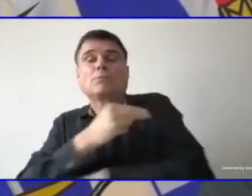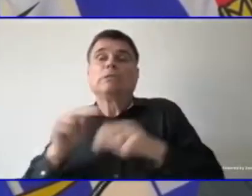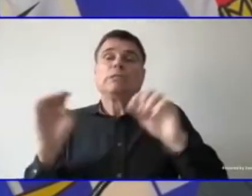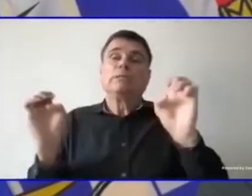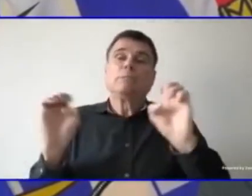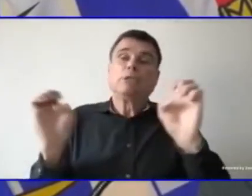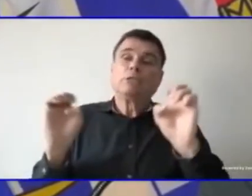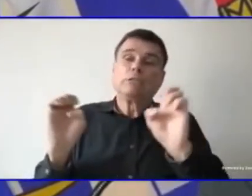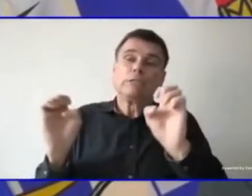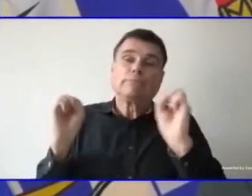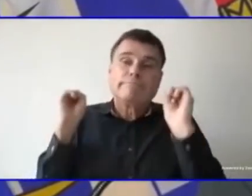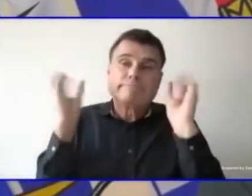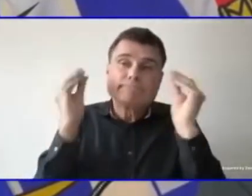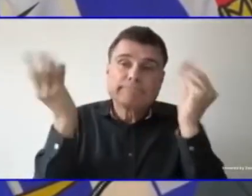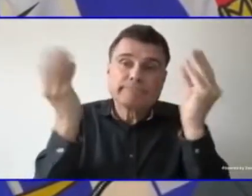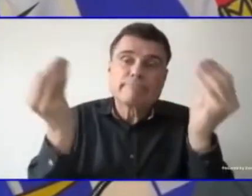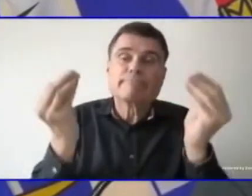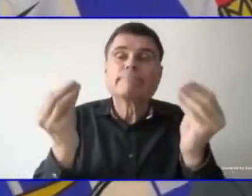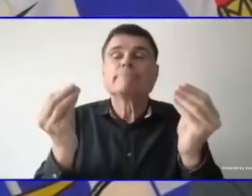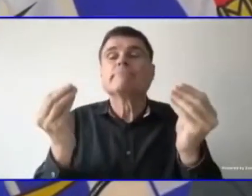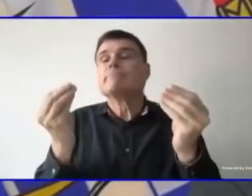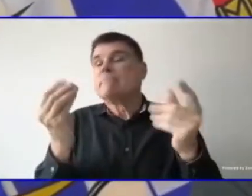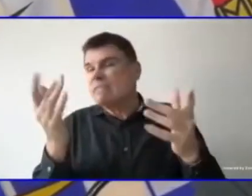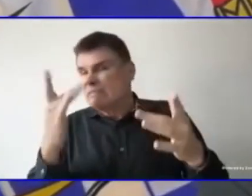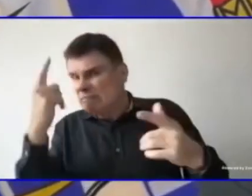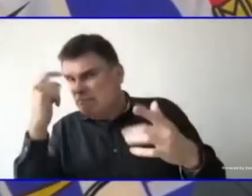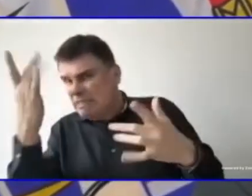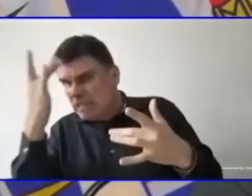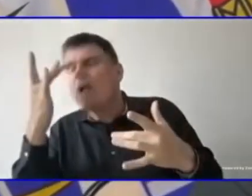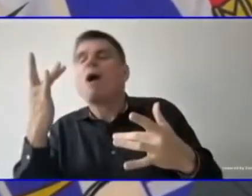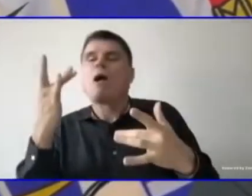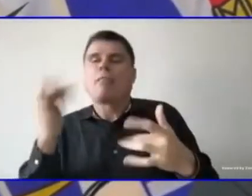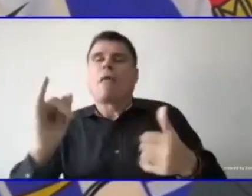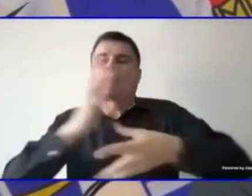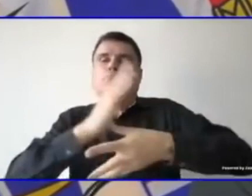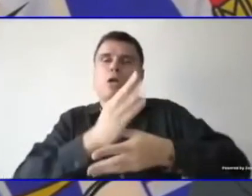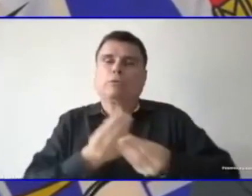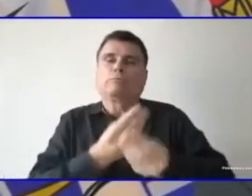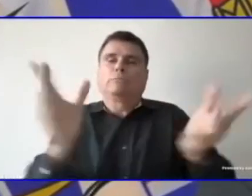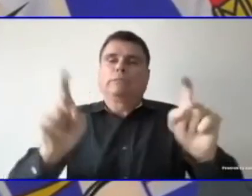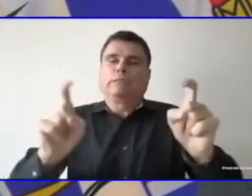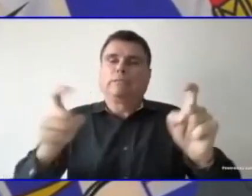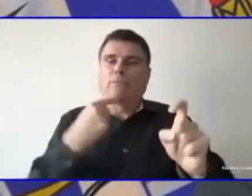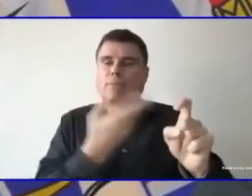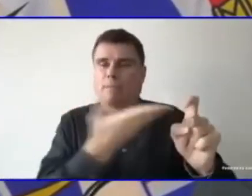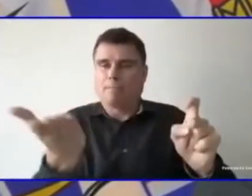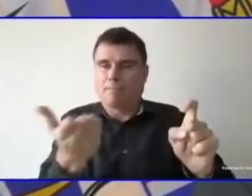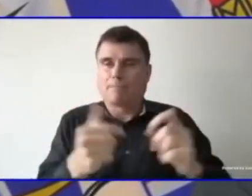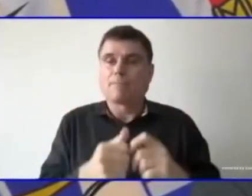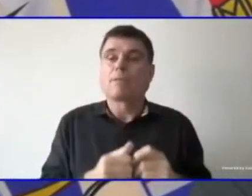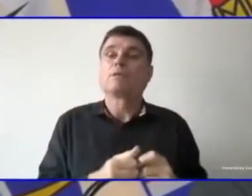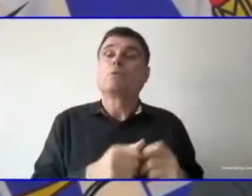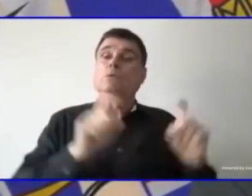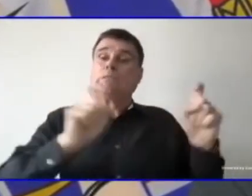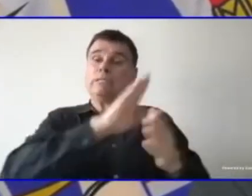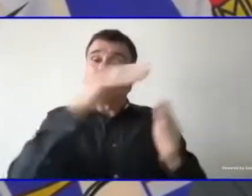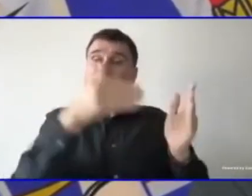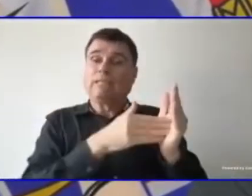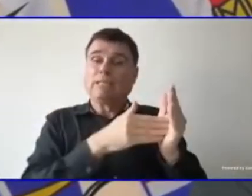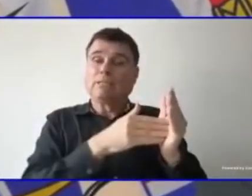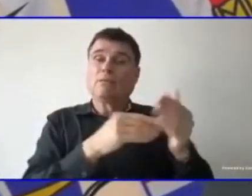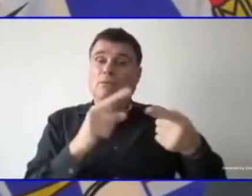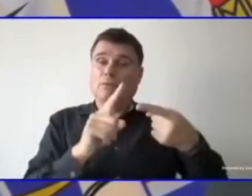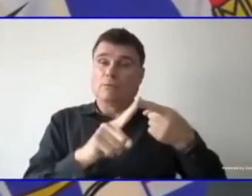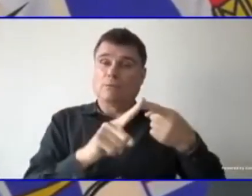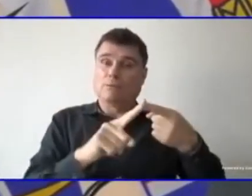who need this. Rapid testing is also now being used to supplement our PCR testing at many of our testing